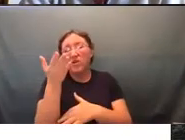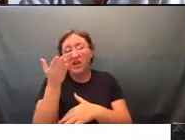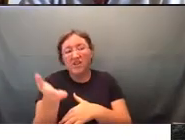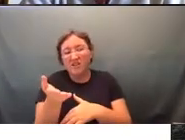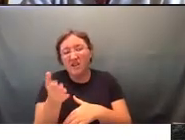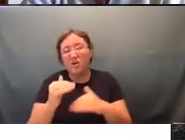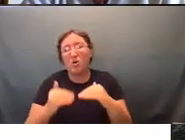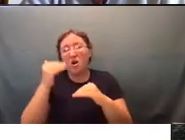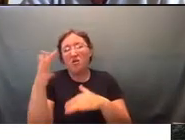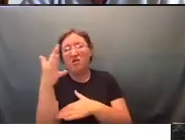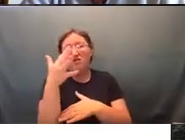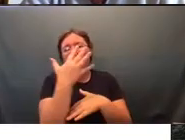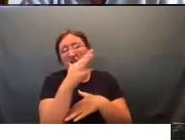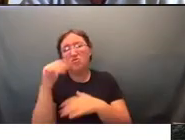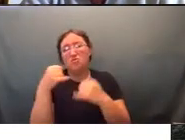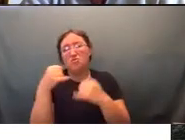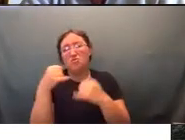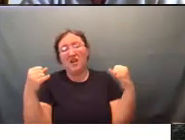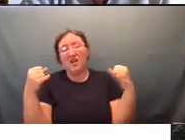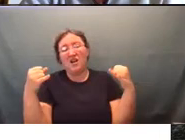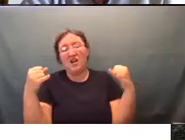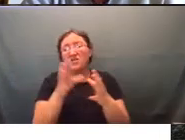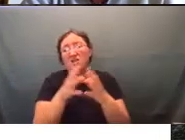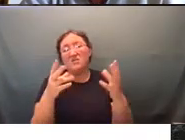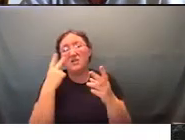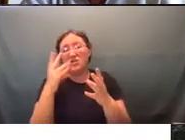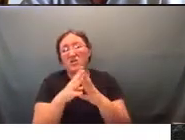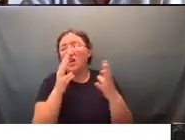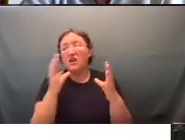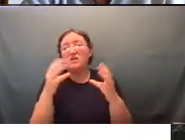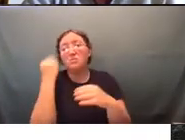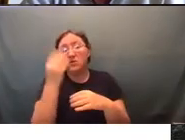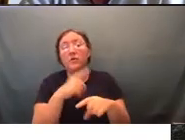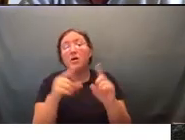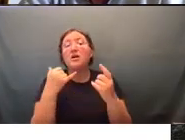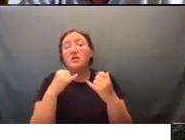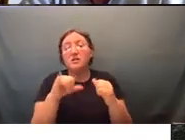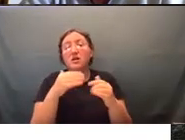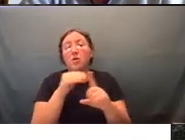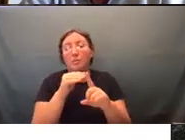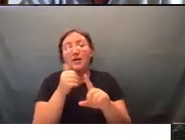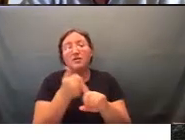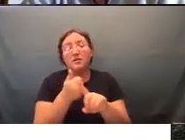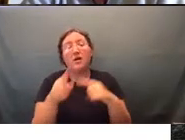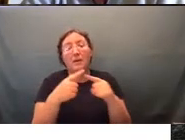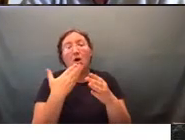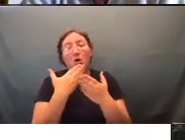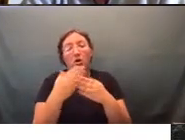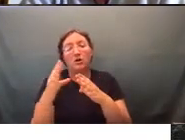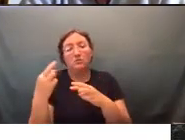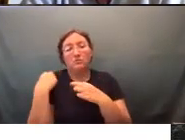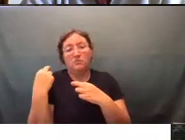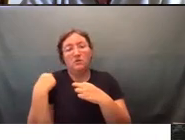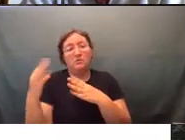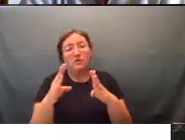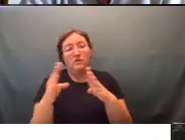It's not as pretty. There's not as much to see, but a good point to remind ourselves about trail etiquette, because we probably just passed